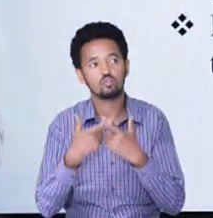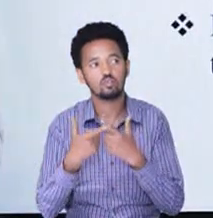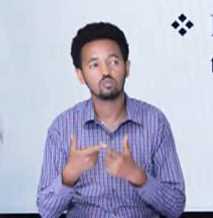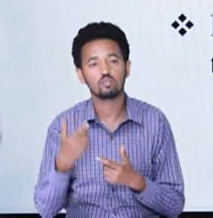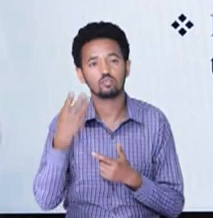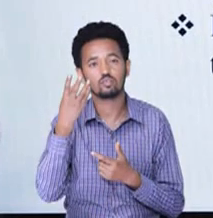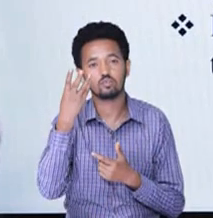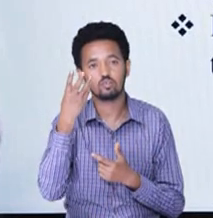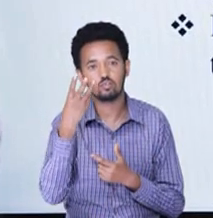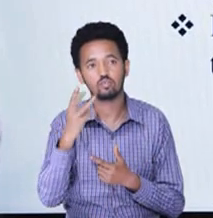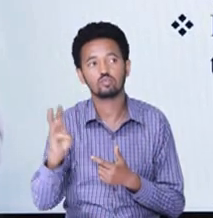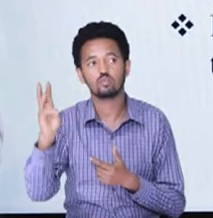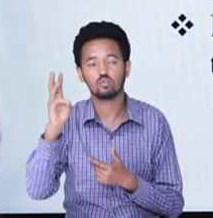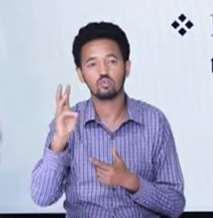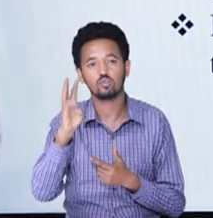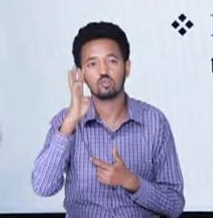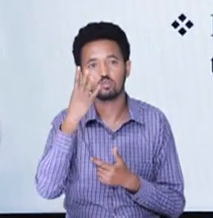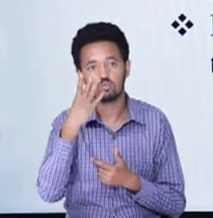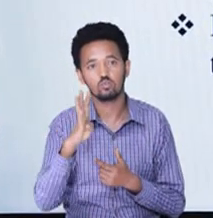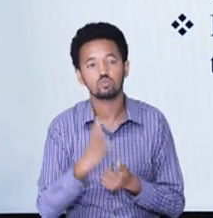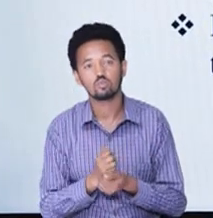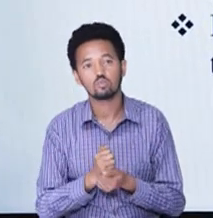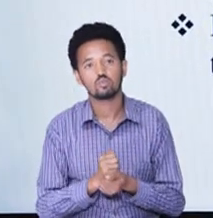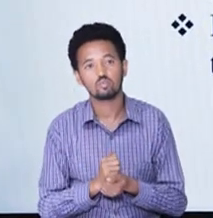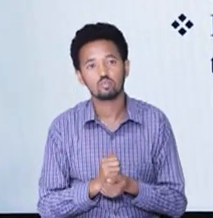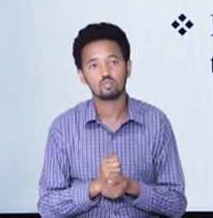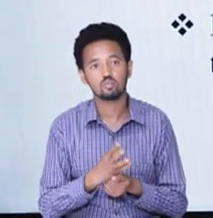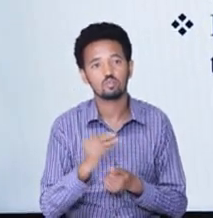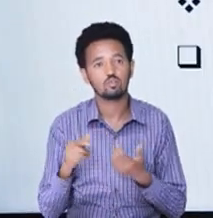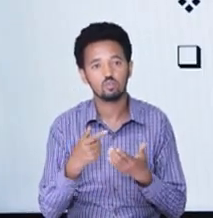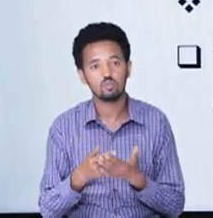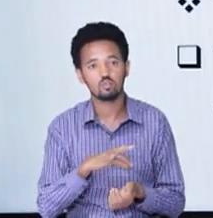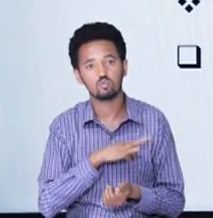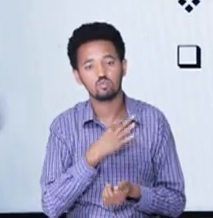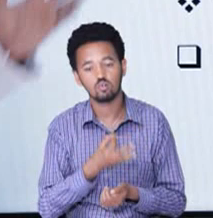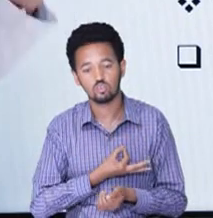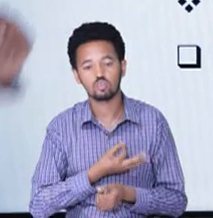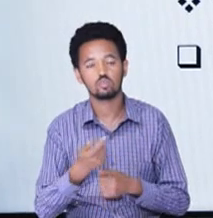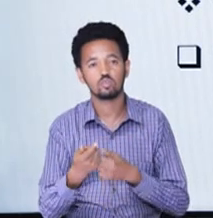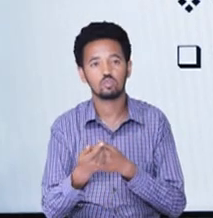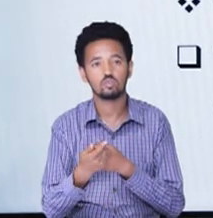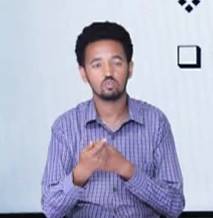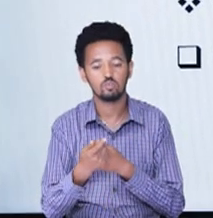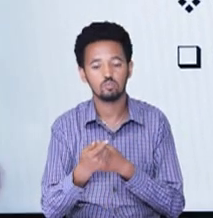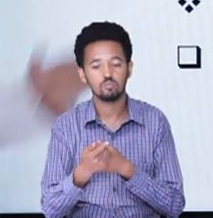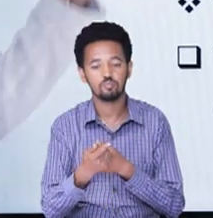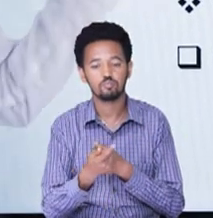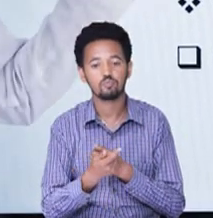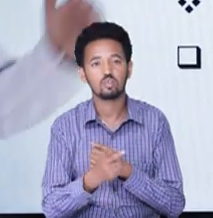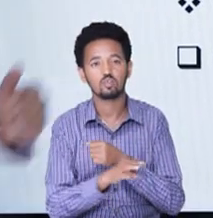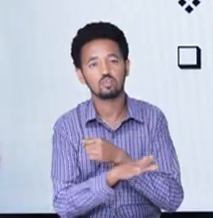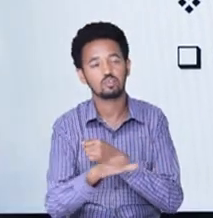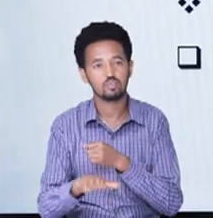become another influence for the rise of French Revolution. About